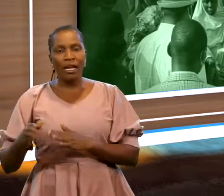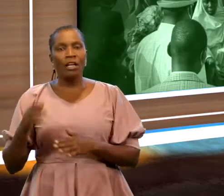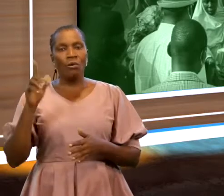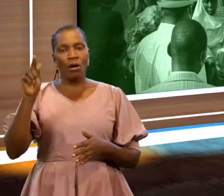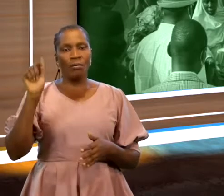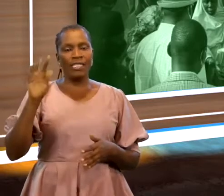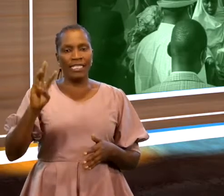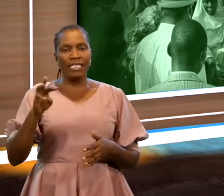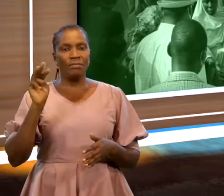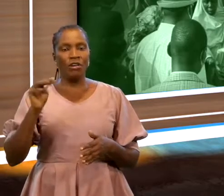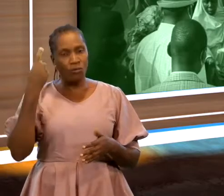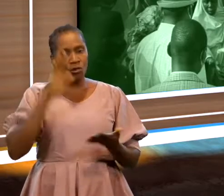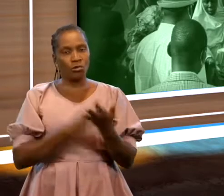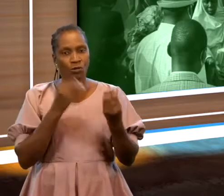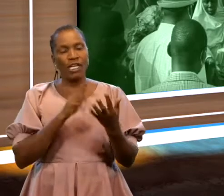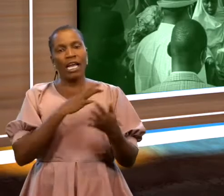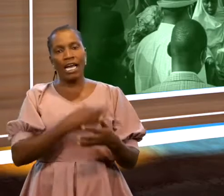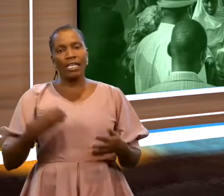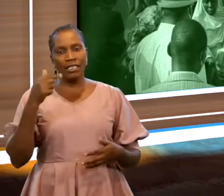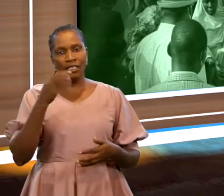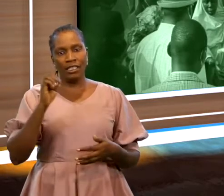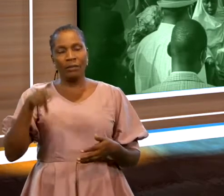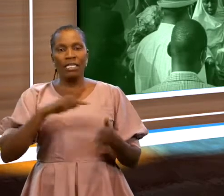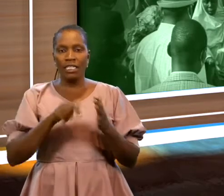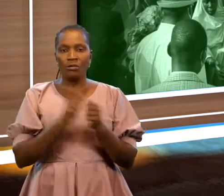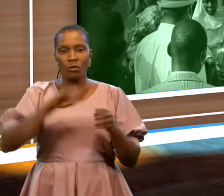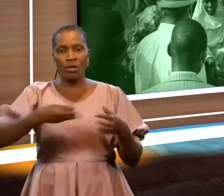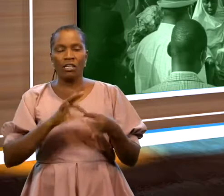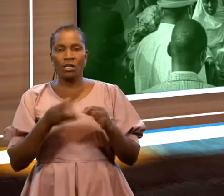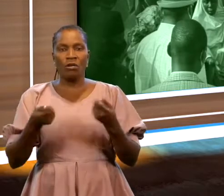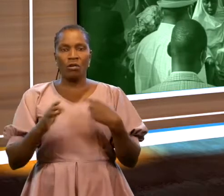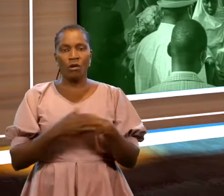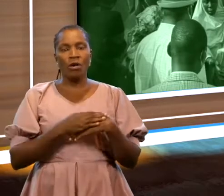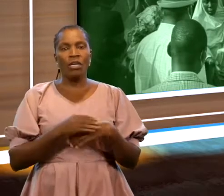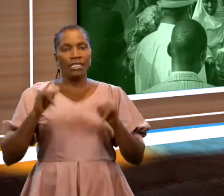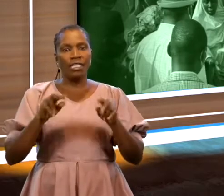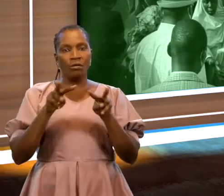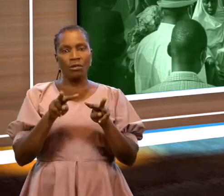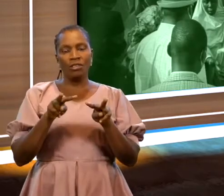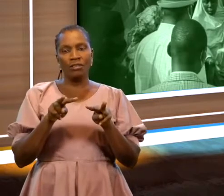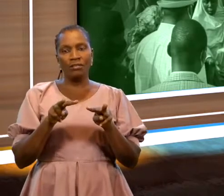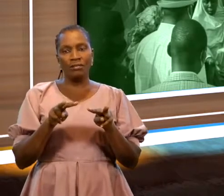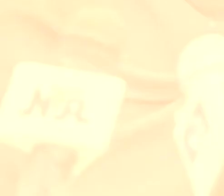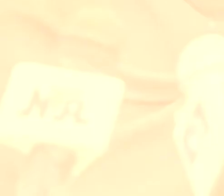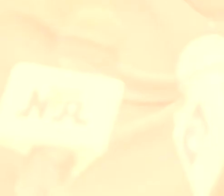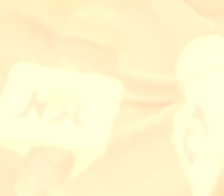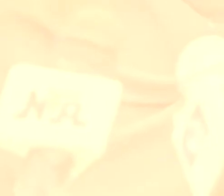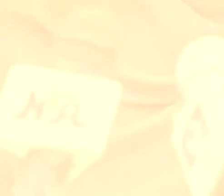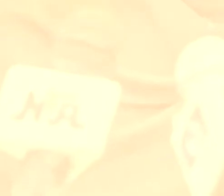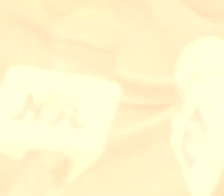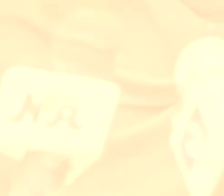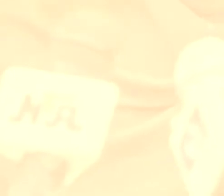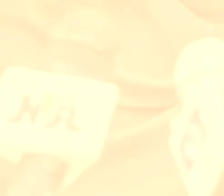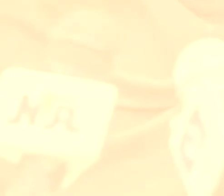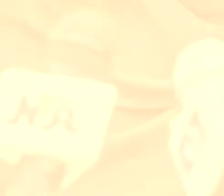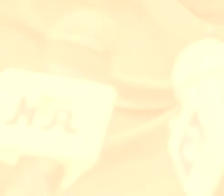budget $1.6 billion for school feeding and JIP. These and other stories in our management diary. Do stay tuned.